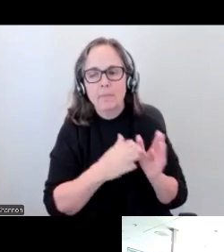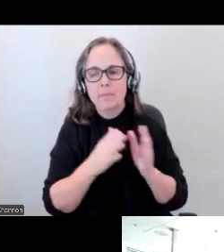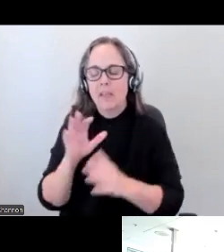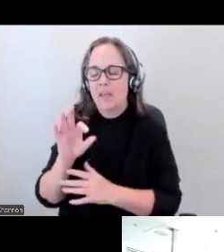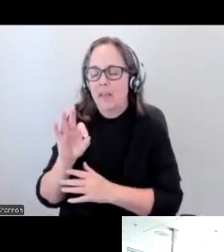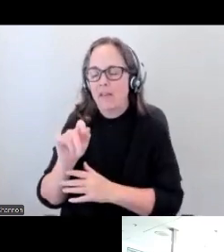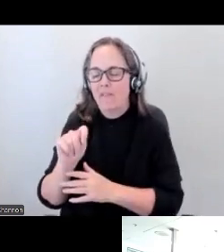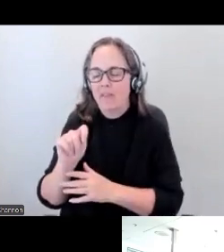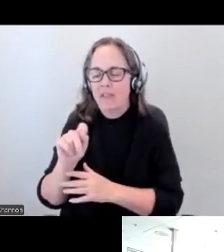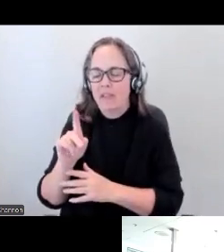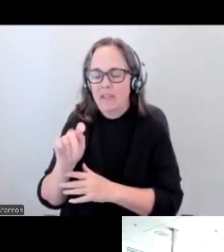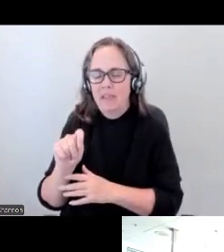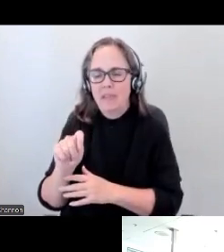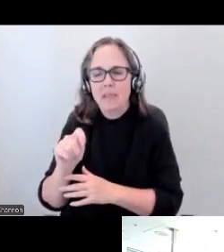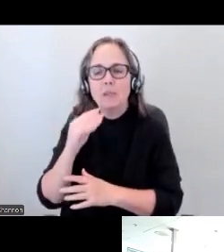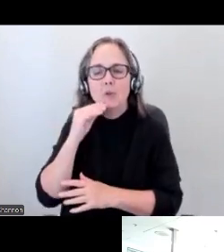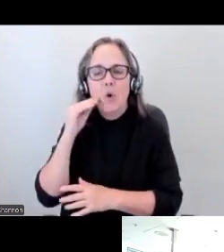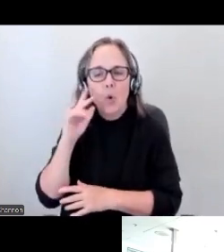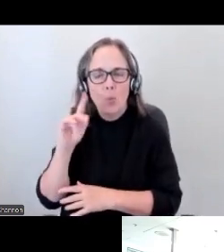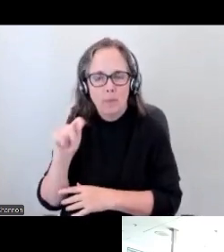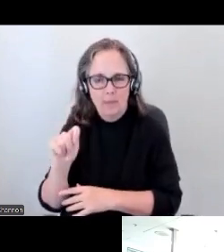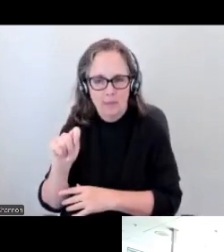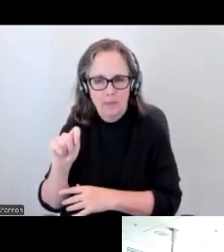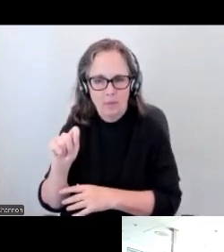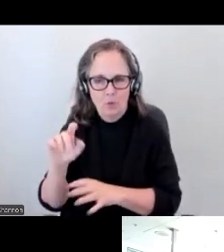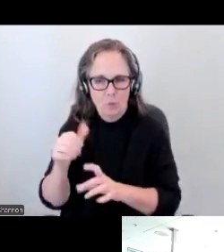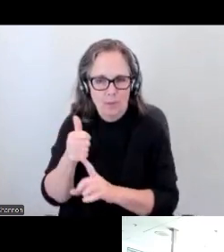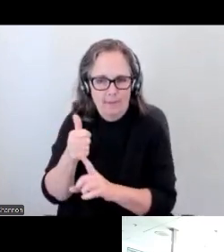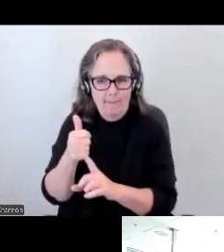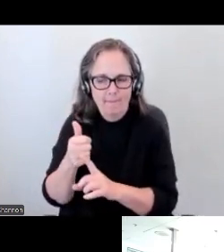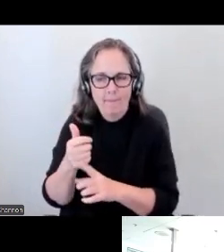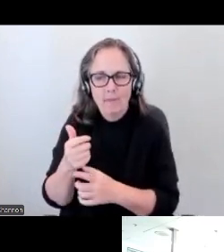kit, again, is a home kit, and